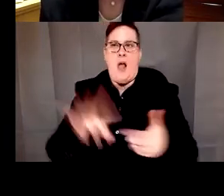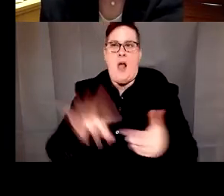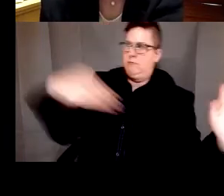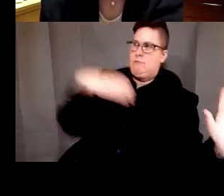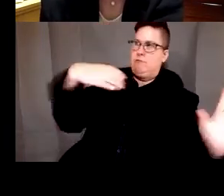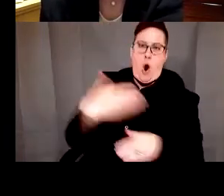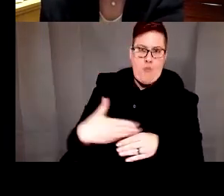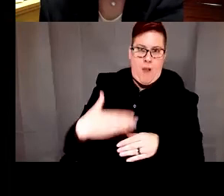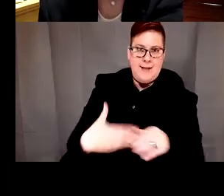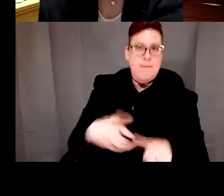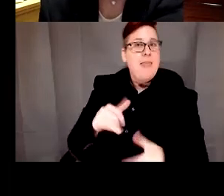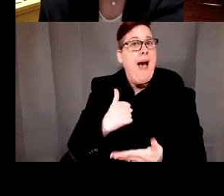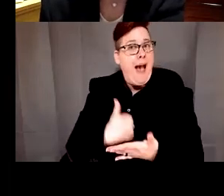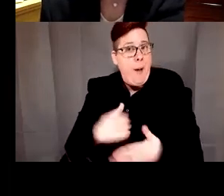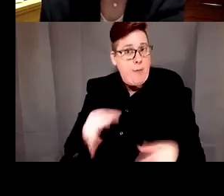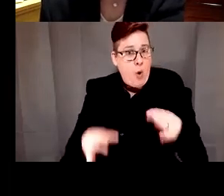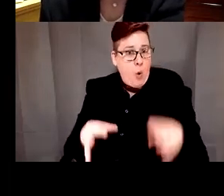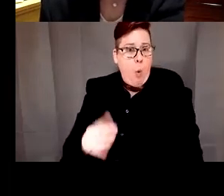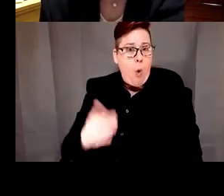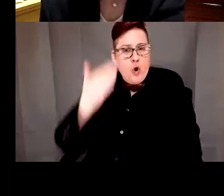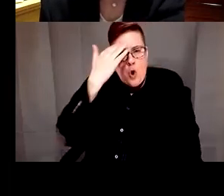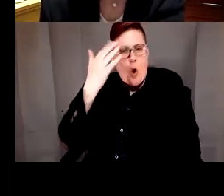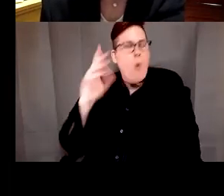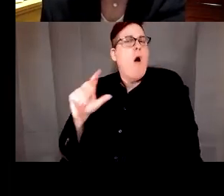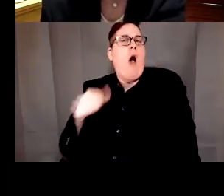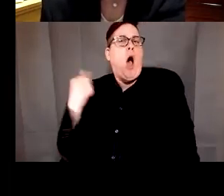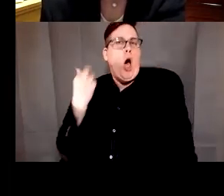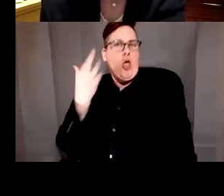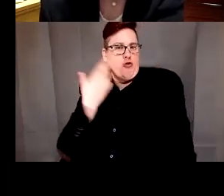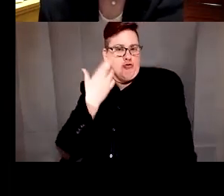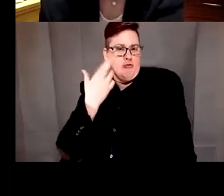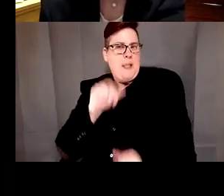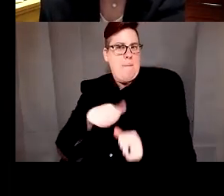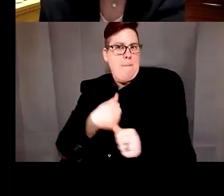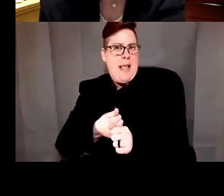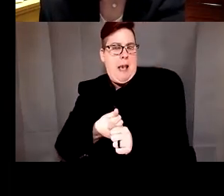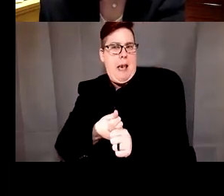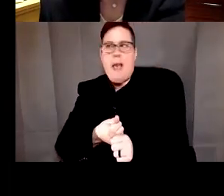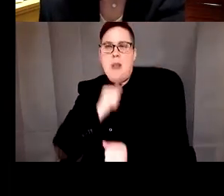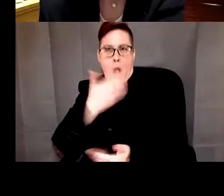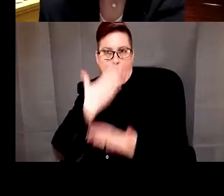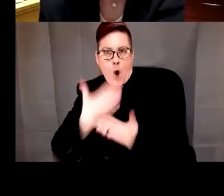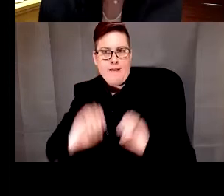very helpful to the court. Are there alternative explanations for the poor evaluation? Has she received poor evaluations